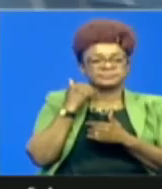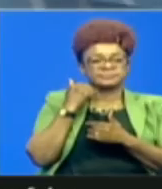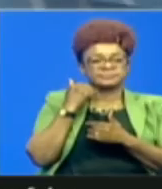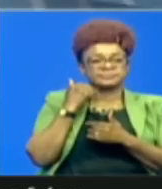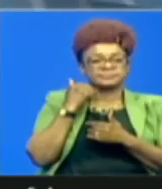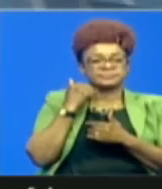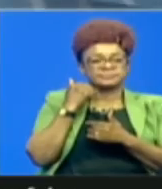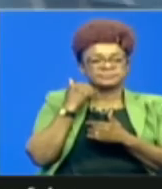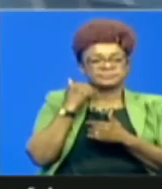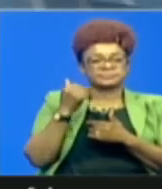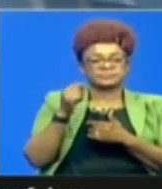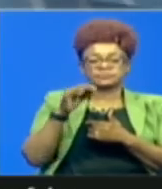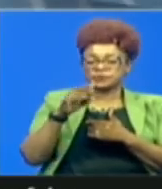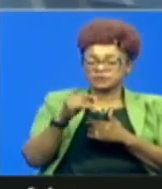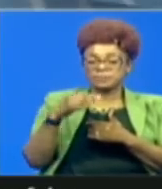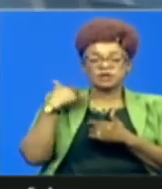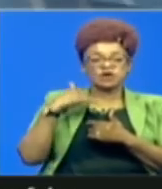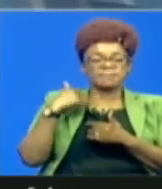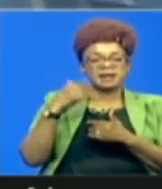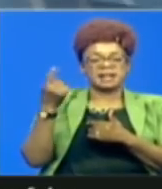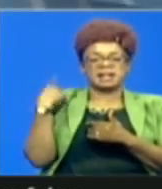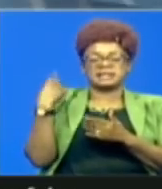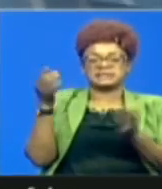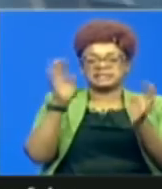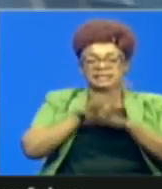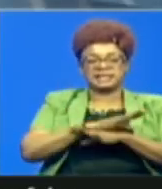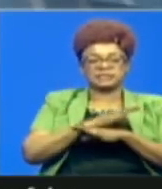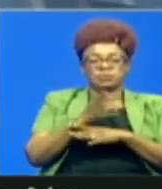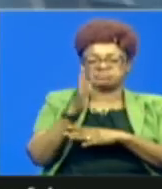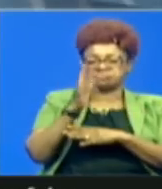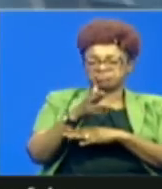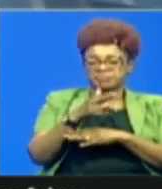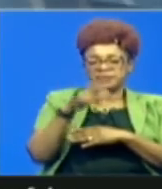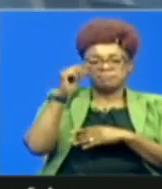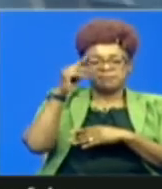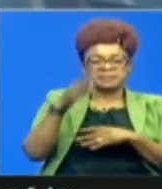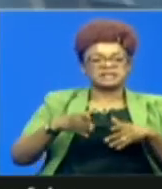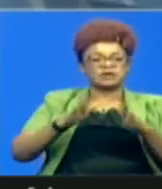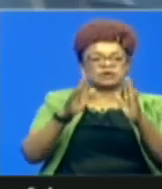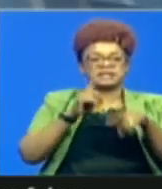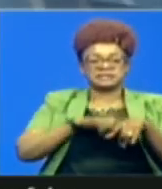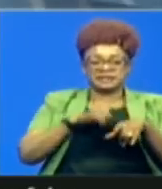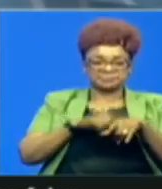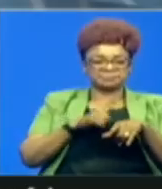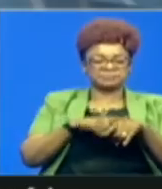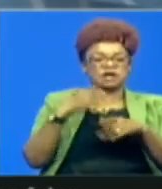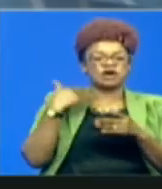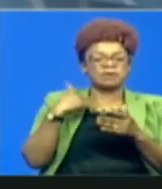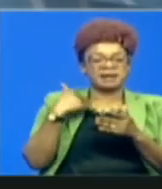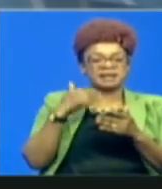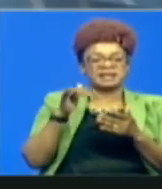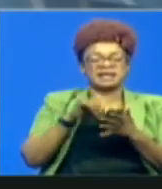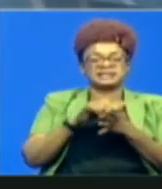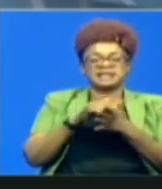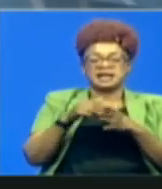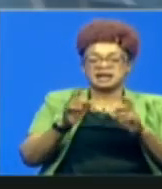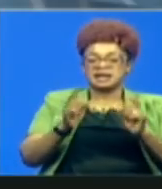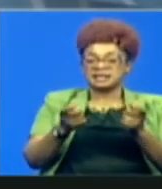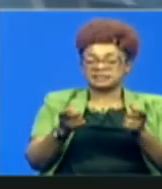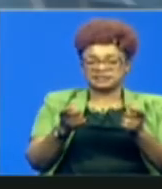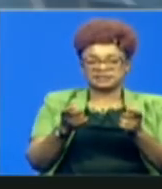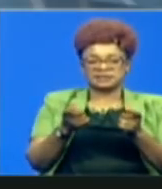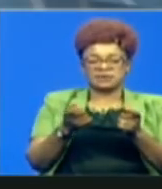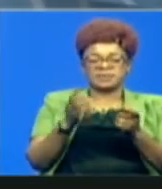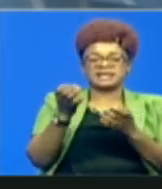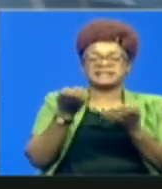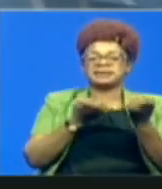Elsewhere, seven suspected robbers were last night shot along Mombasa Road during a botched robbery at a gas filling plant along Enterprise